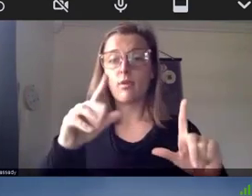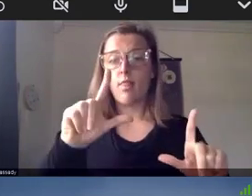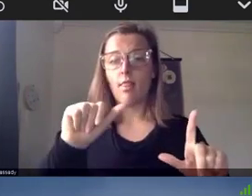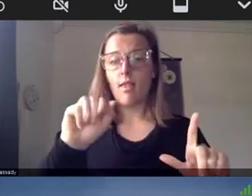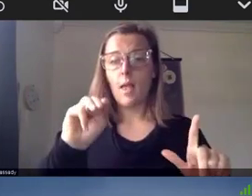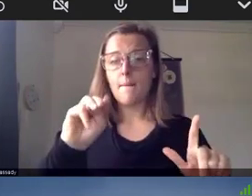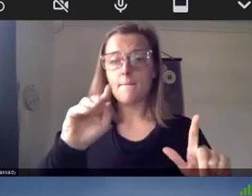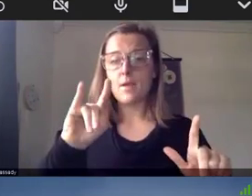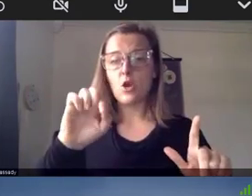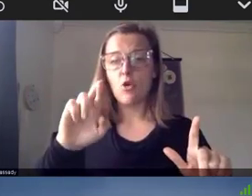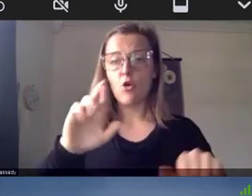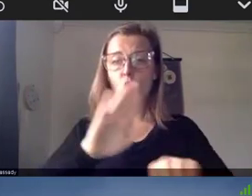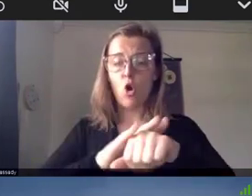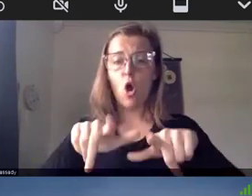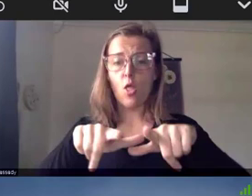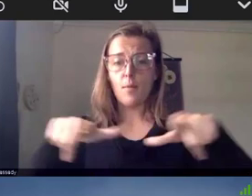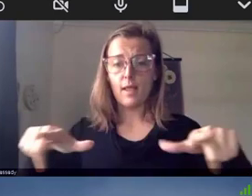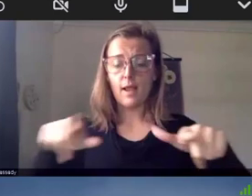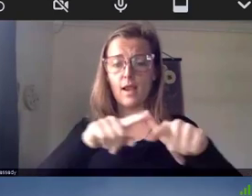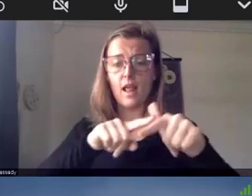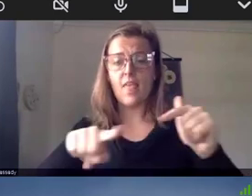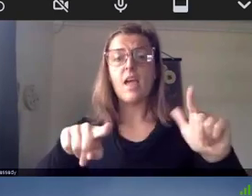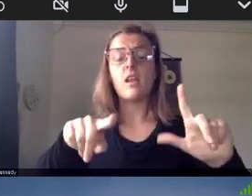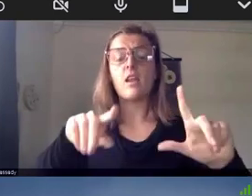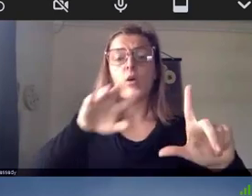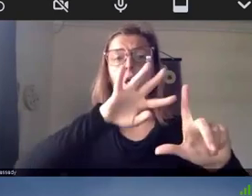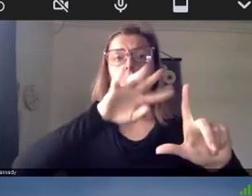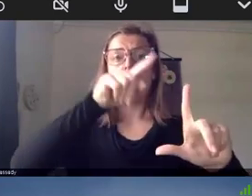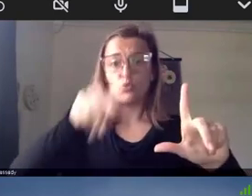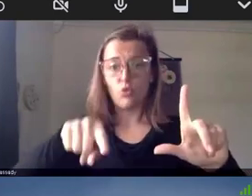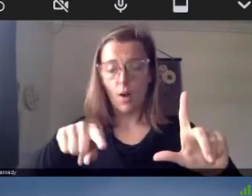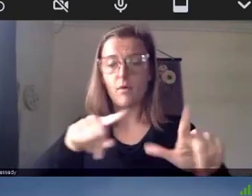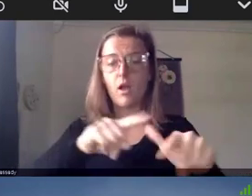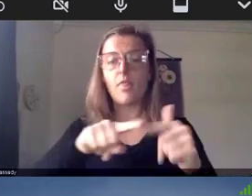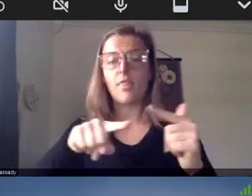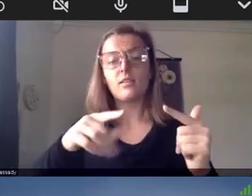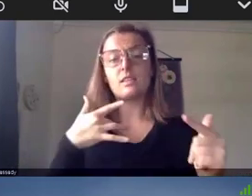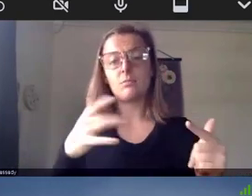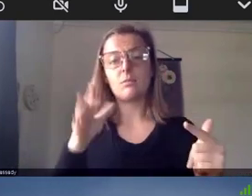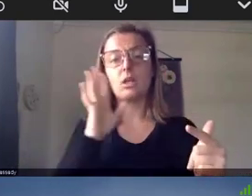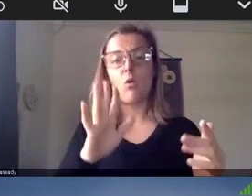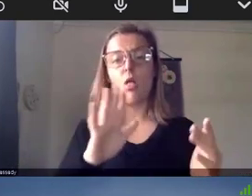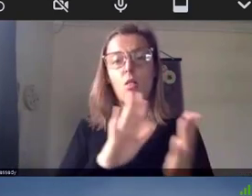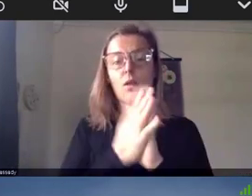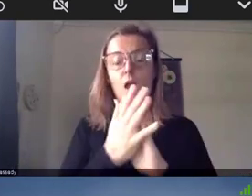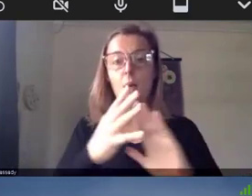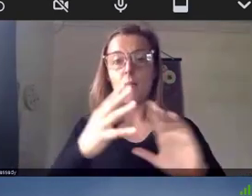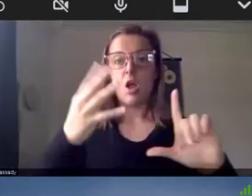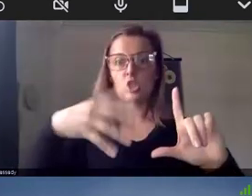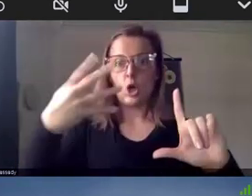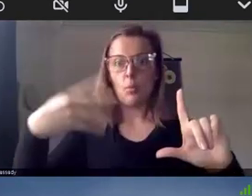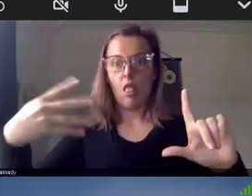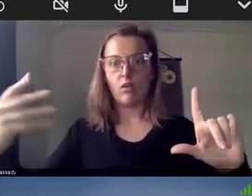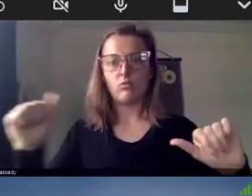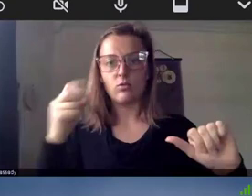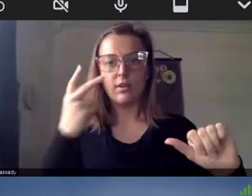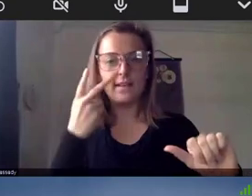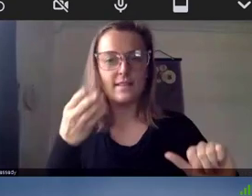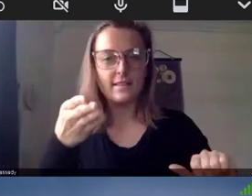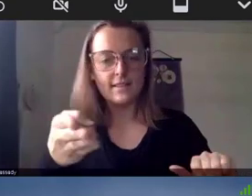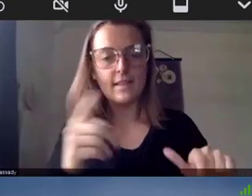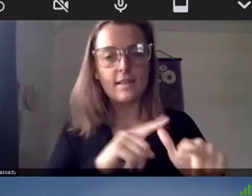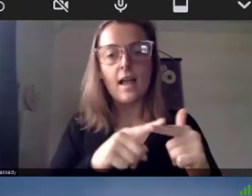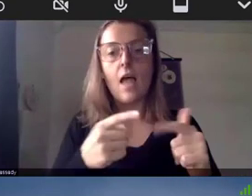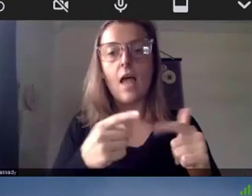transition to turbulence, at least sometimes, and you get this kind of step up in H and then H again begins to decline.